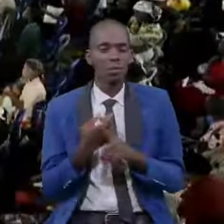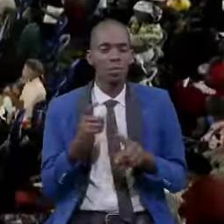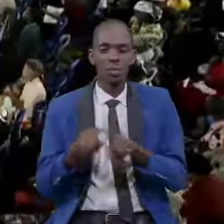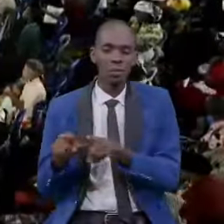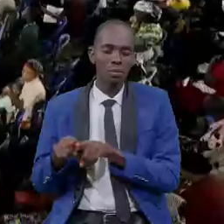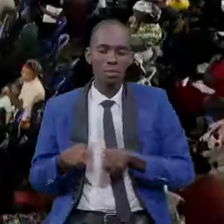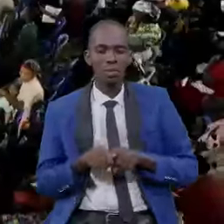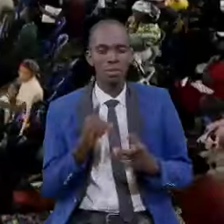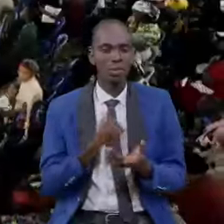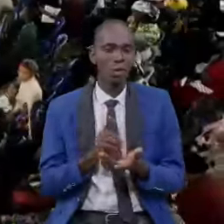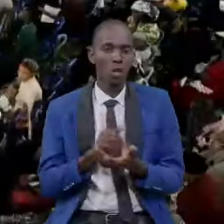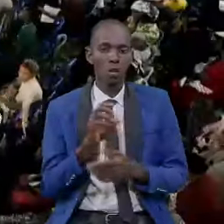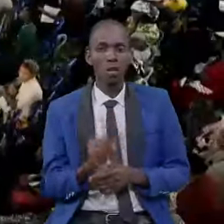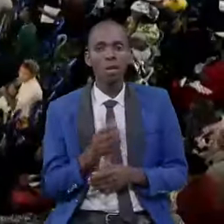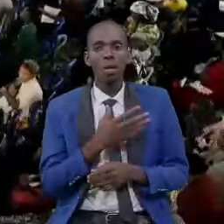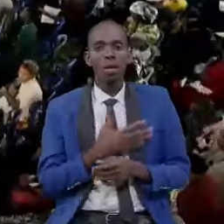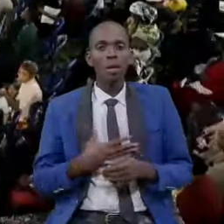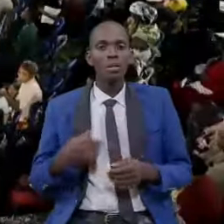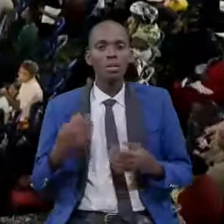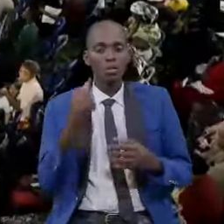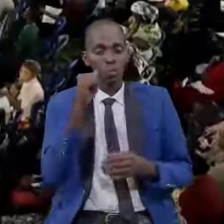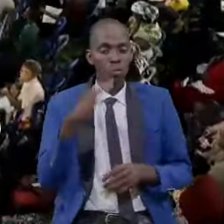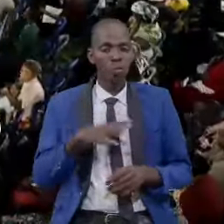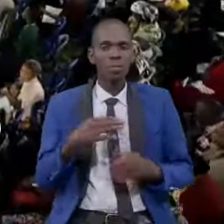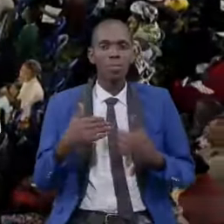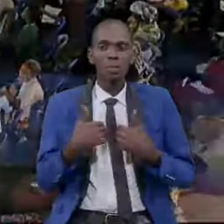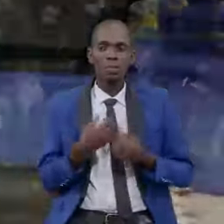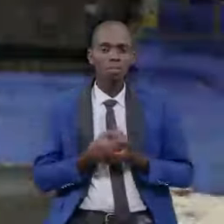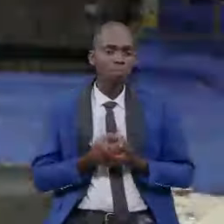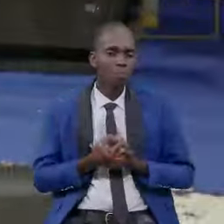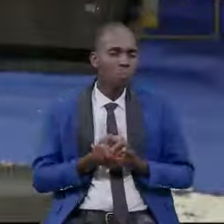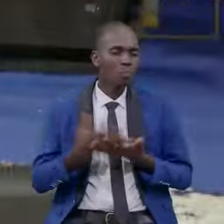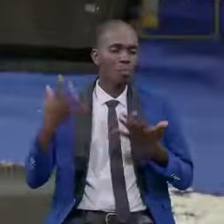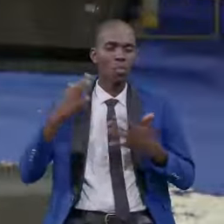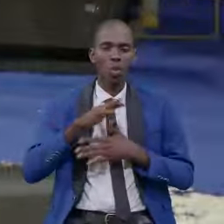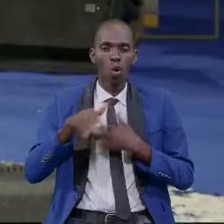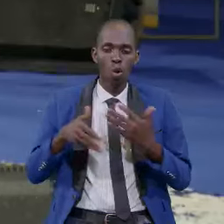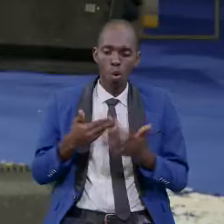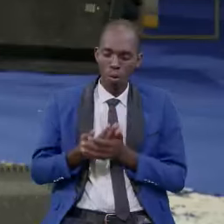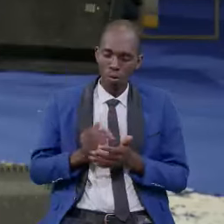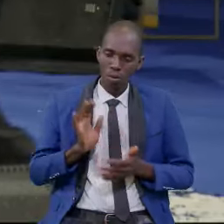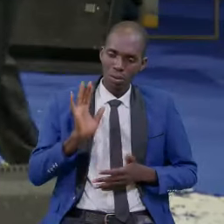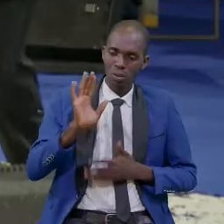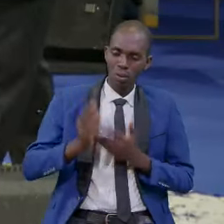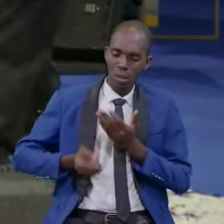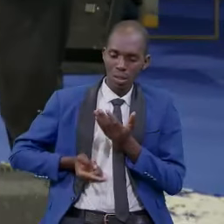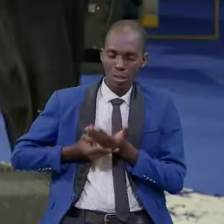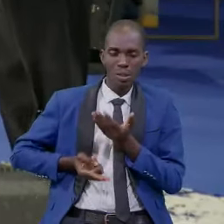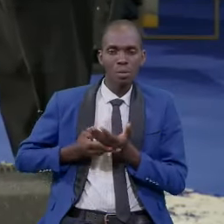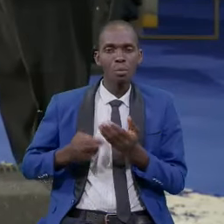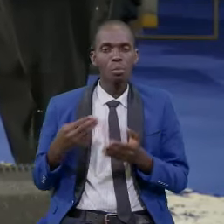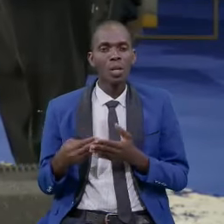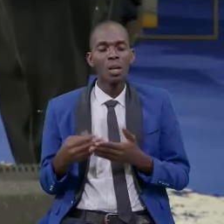and had spent all that she had, and was